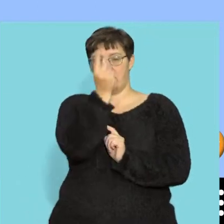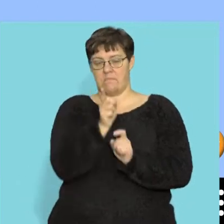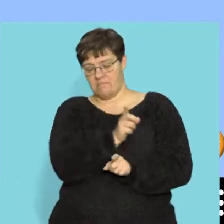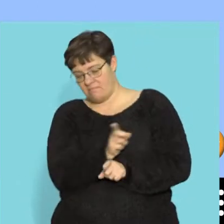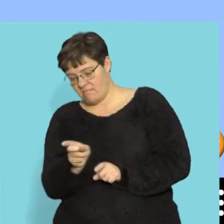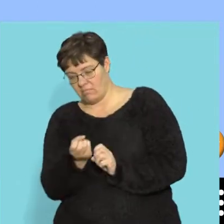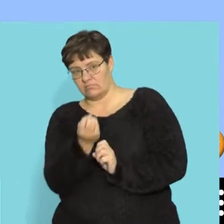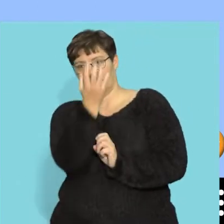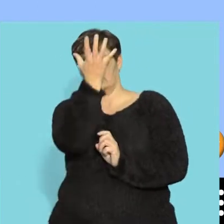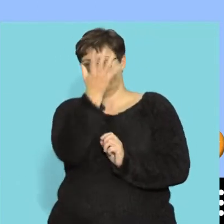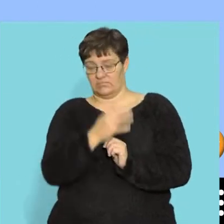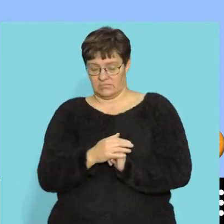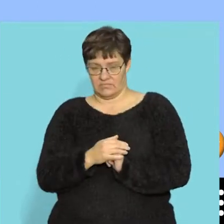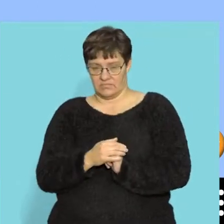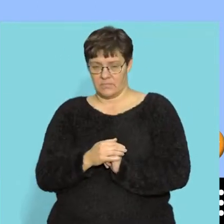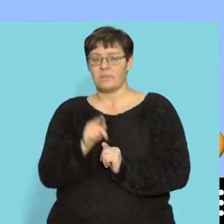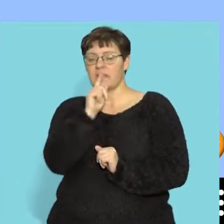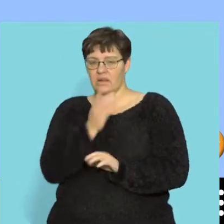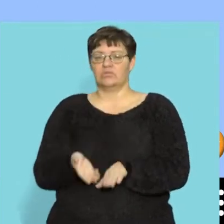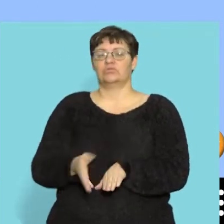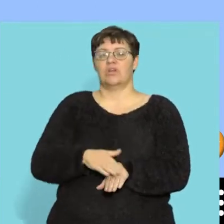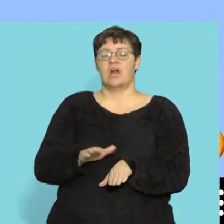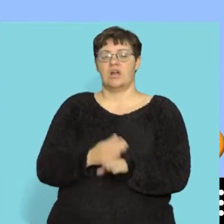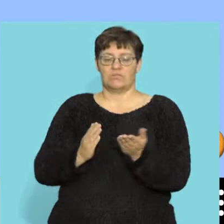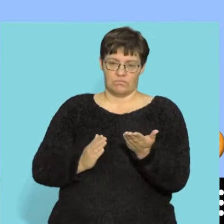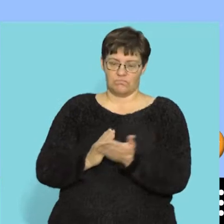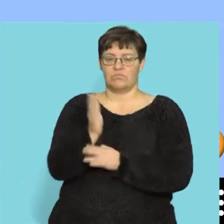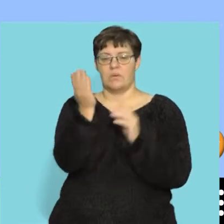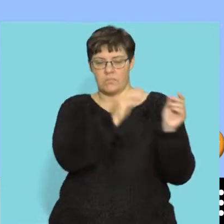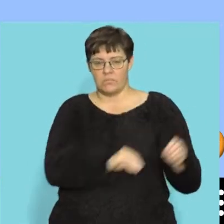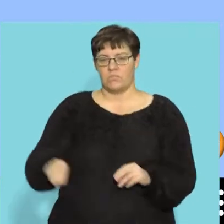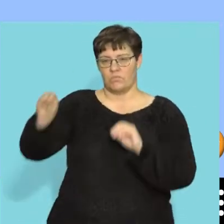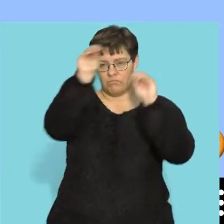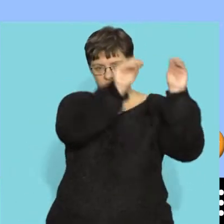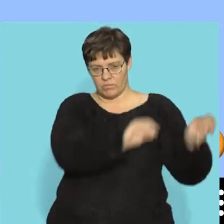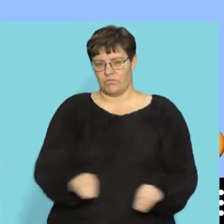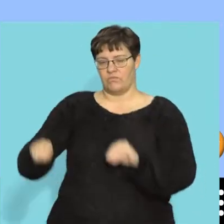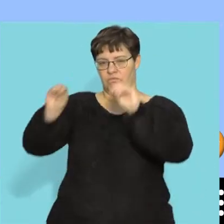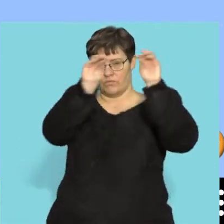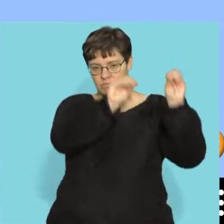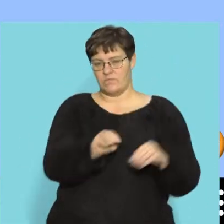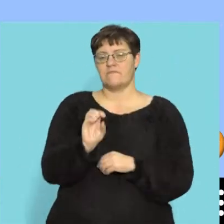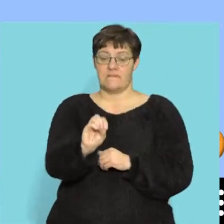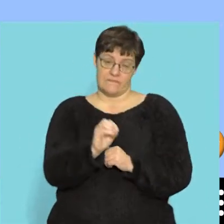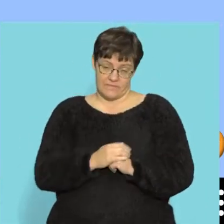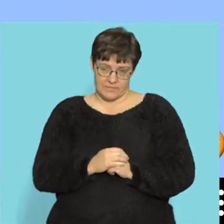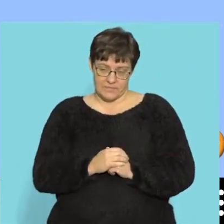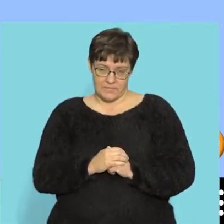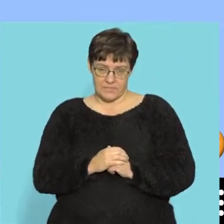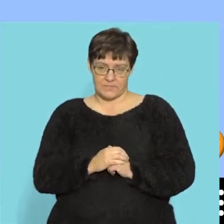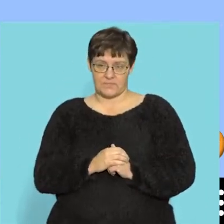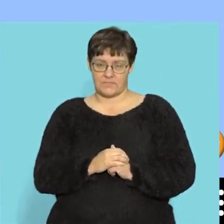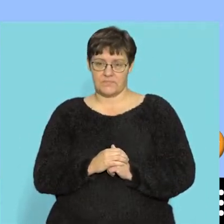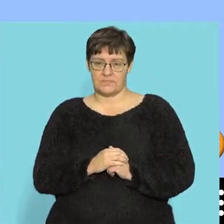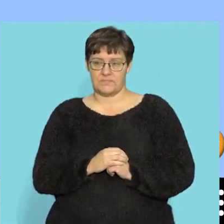ammeter, via the light bulbs. So this is how charge actually moves. This is how we model the movement of